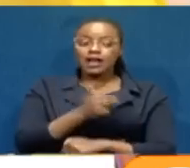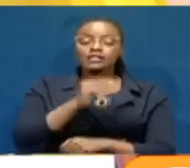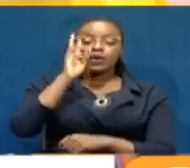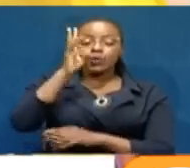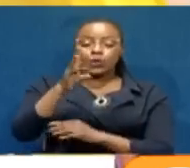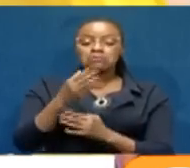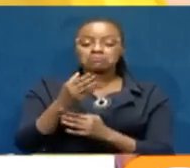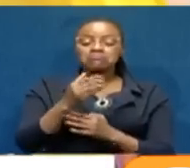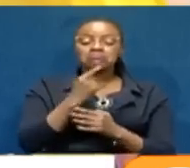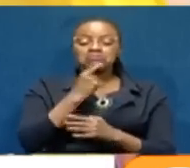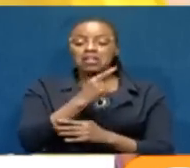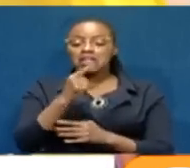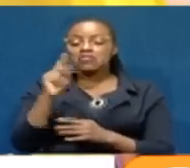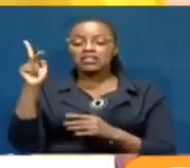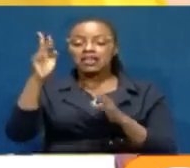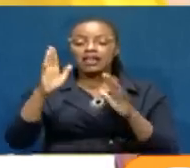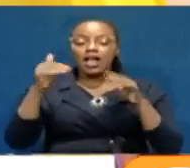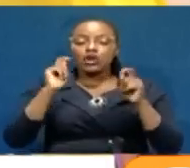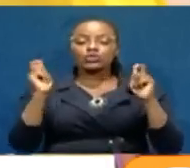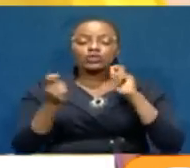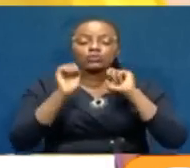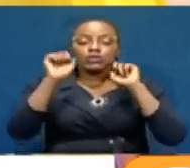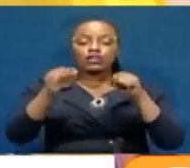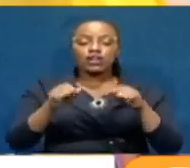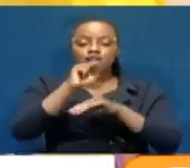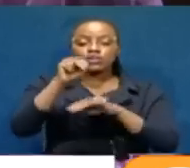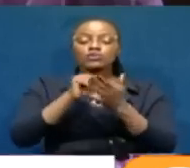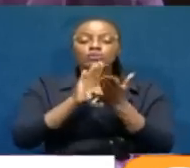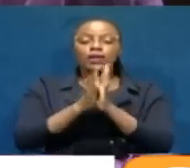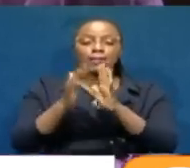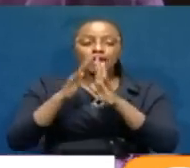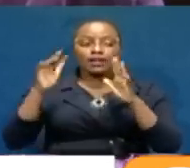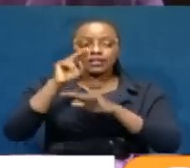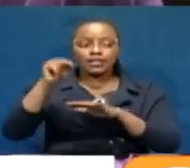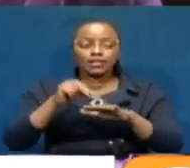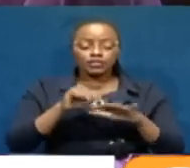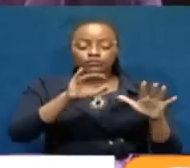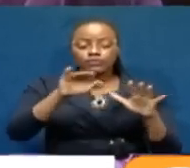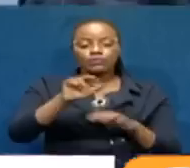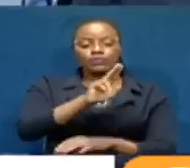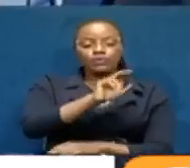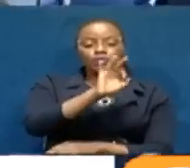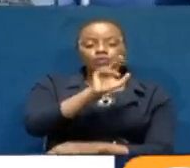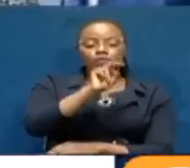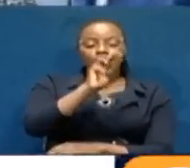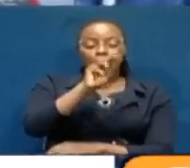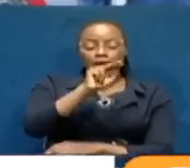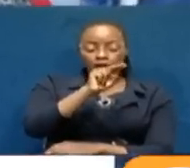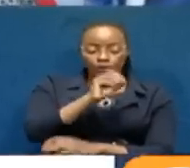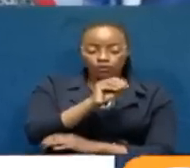will show the people of Kenya how we can transform this nation to be a great nation. Haya ya kijiri ufungamano.